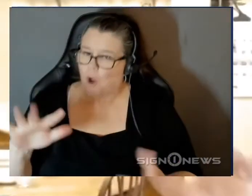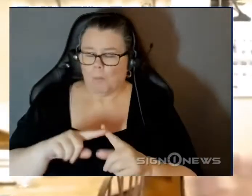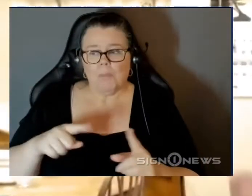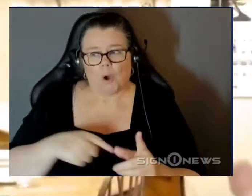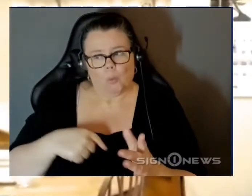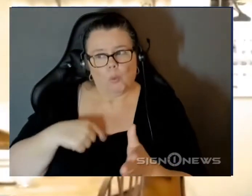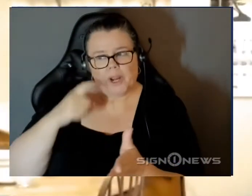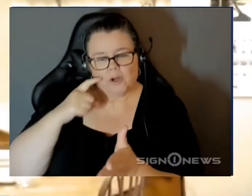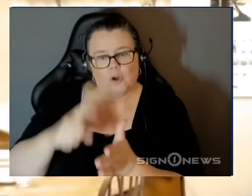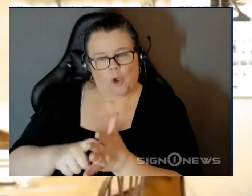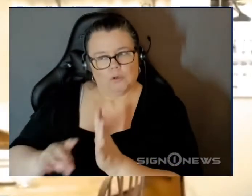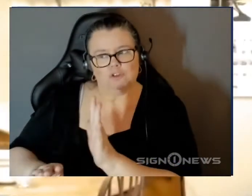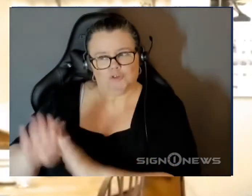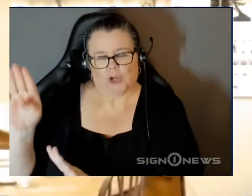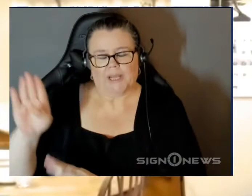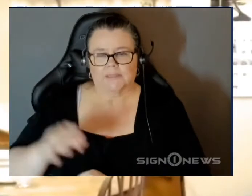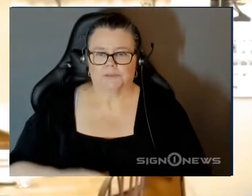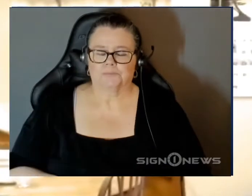Yeah, Tim?